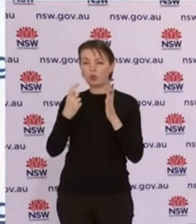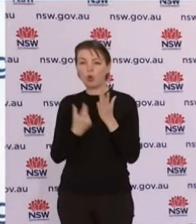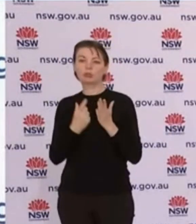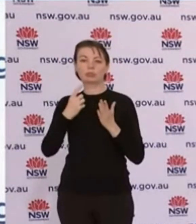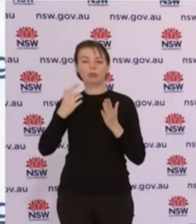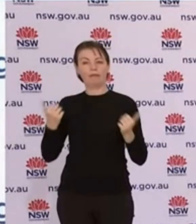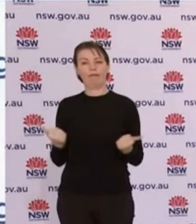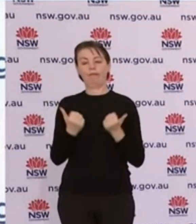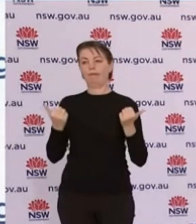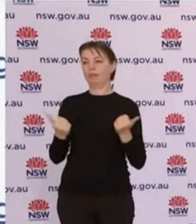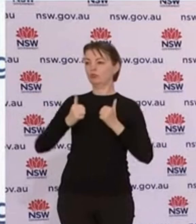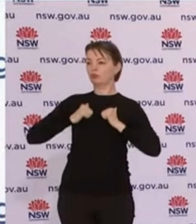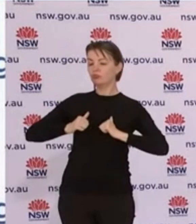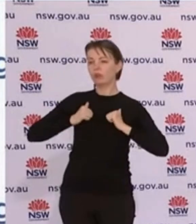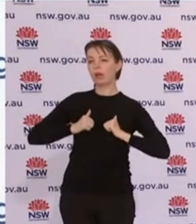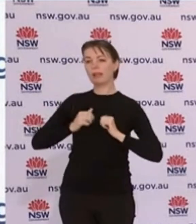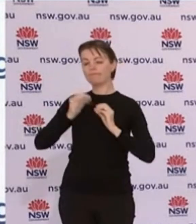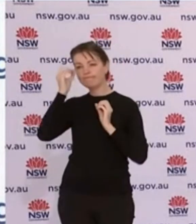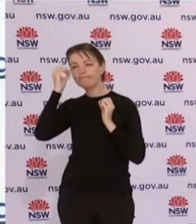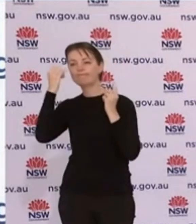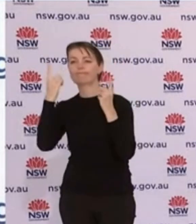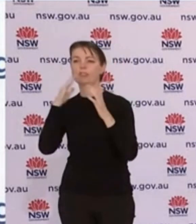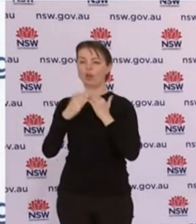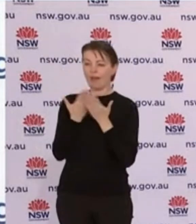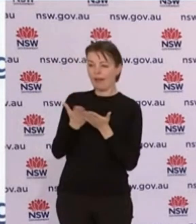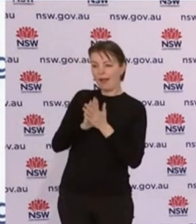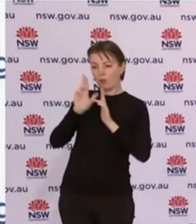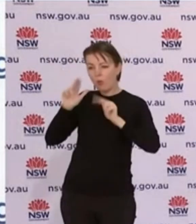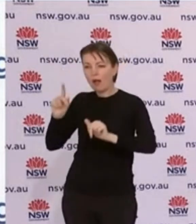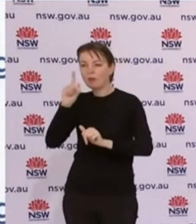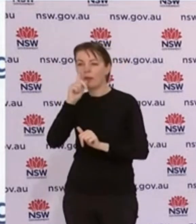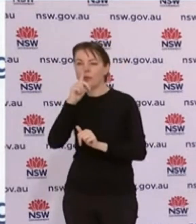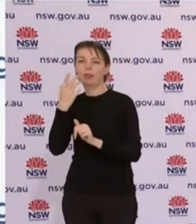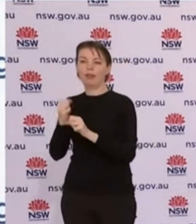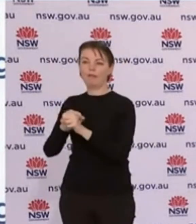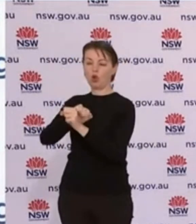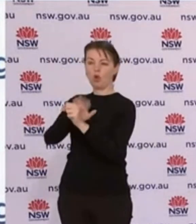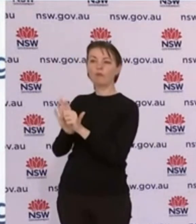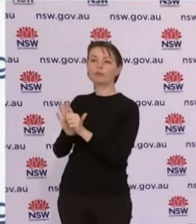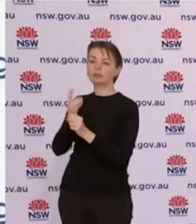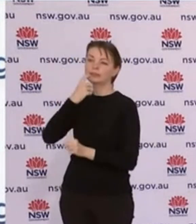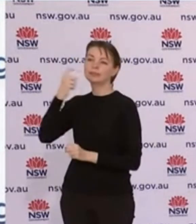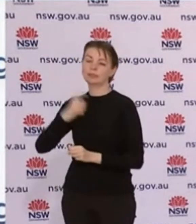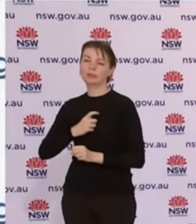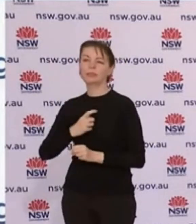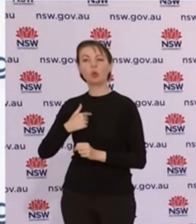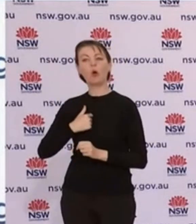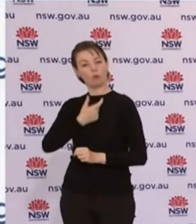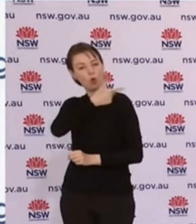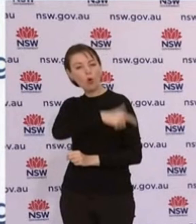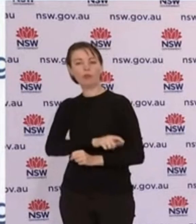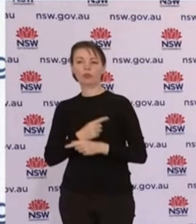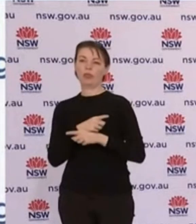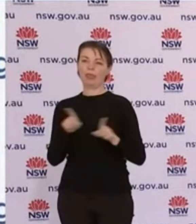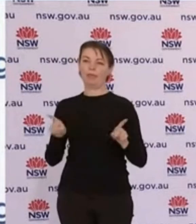equipped, well trained, well up to date. So I have great confidence in my clinical colleagues that they're very well